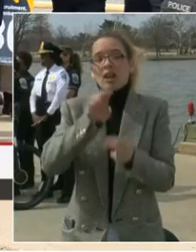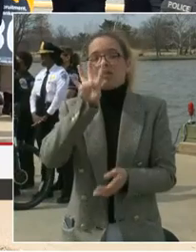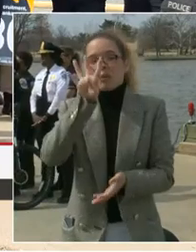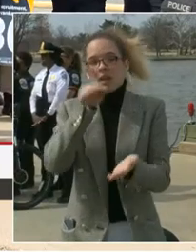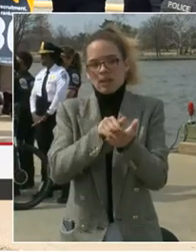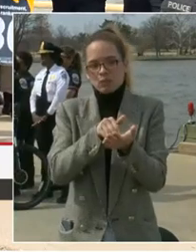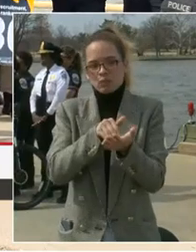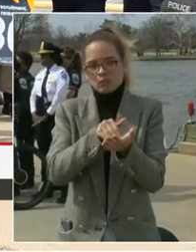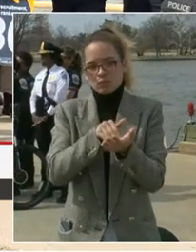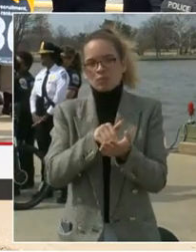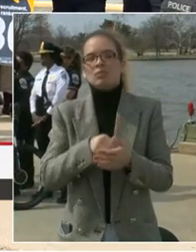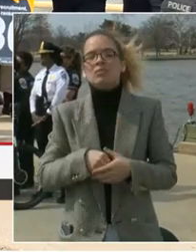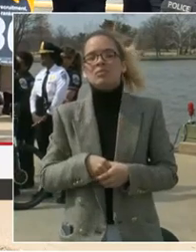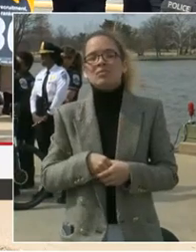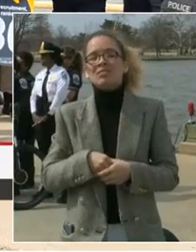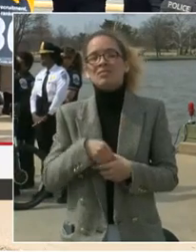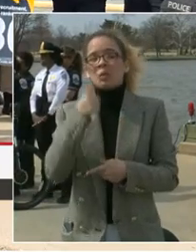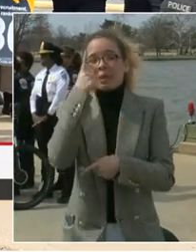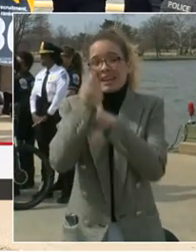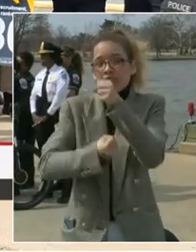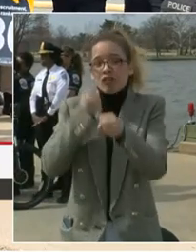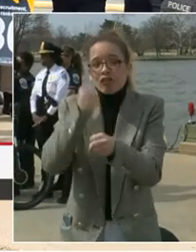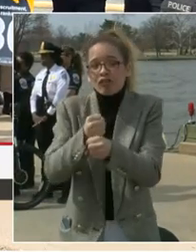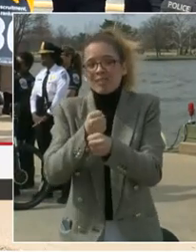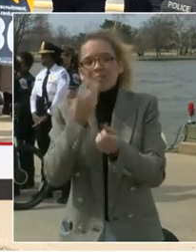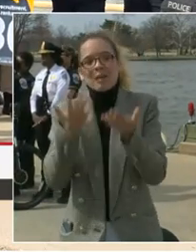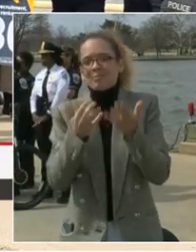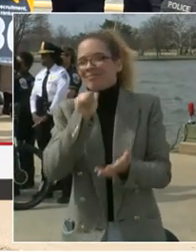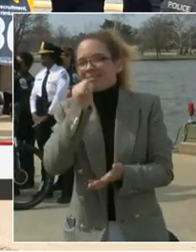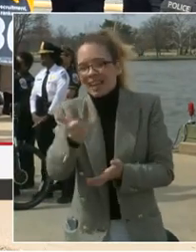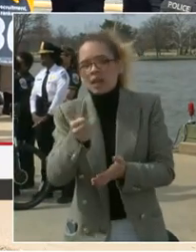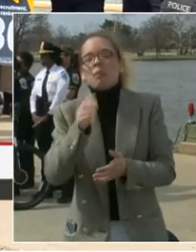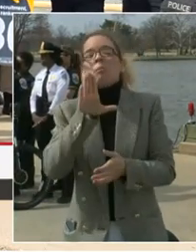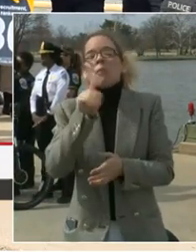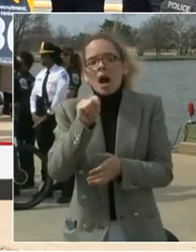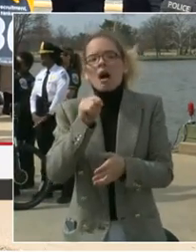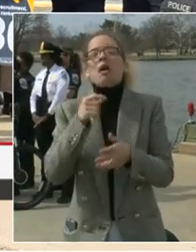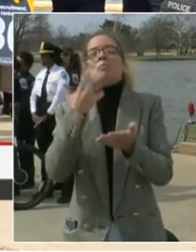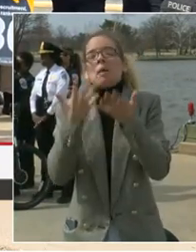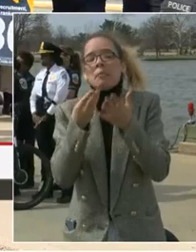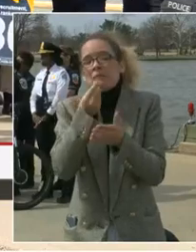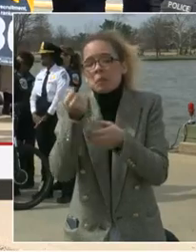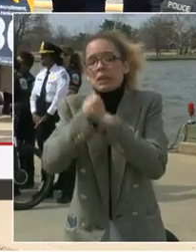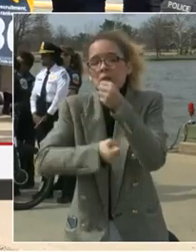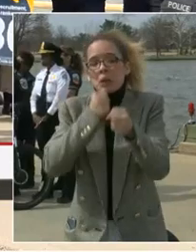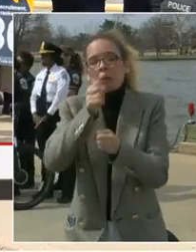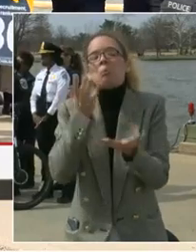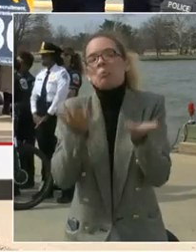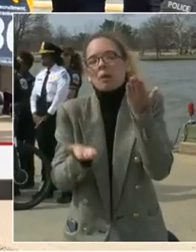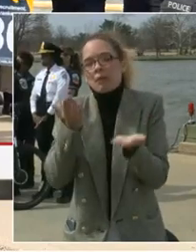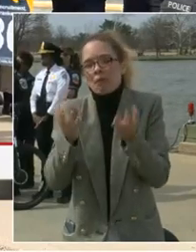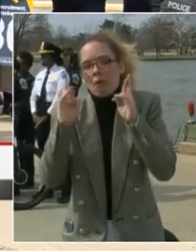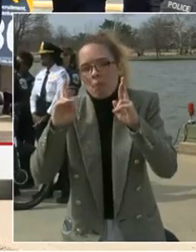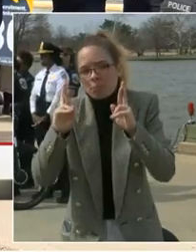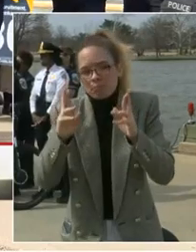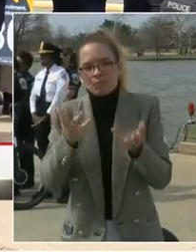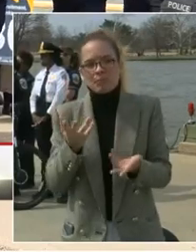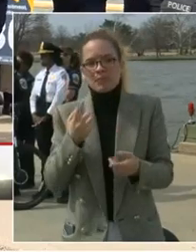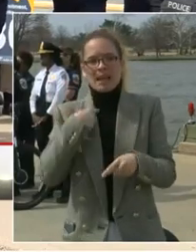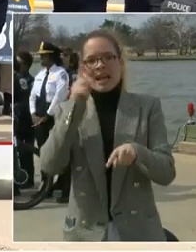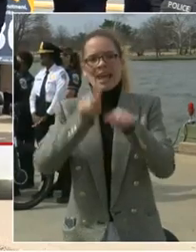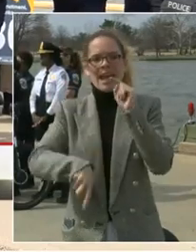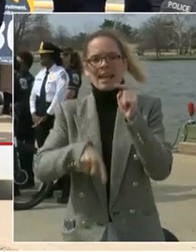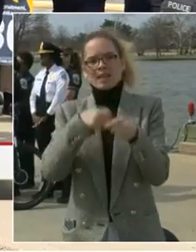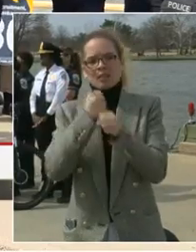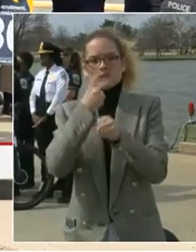won't be able to do it in a few years, but we're going to put ourselves on the path. This is why you can't make up for 2 years of hiring or